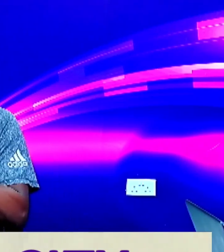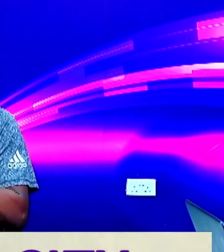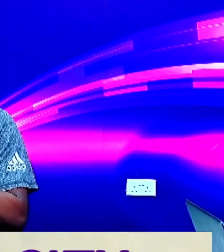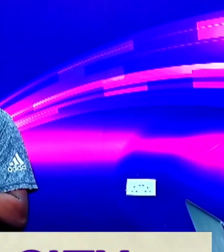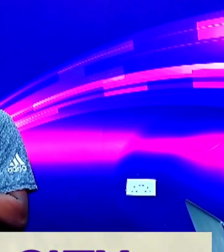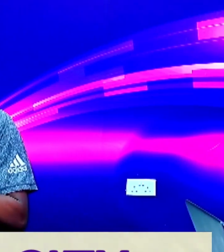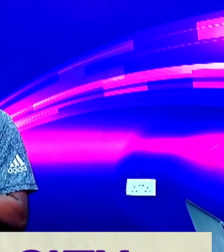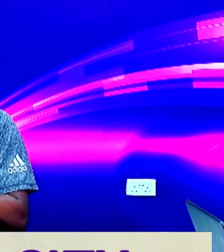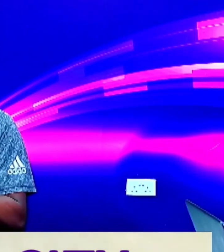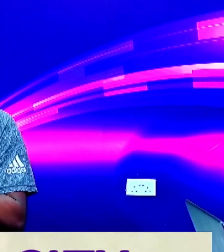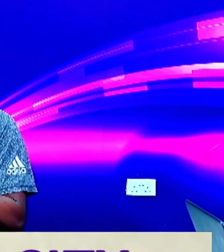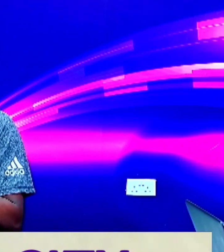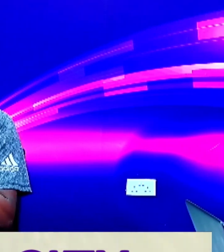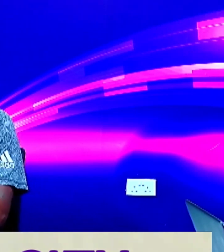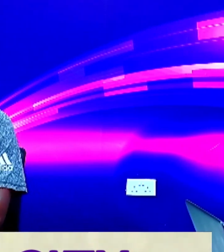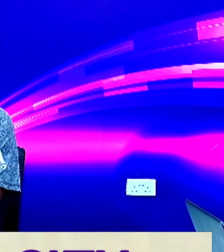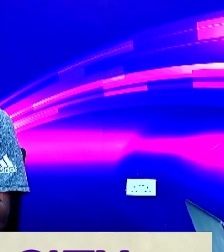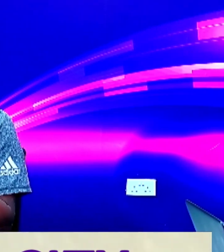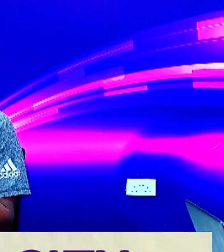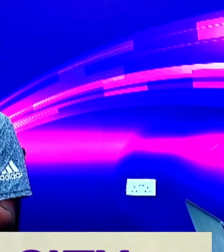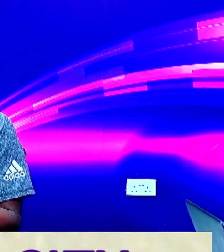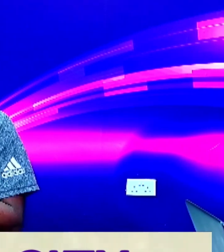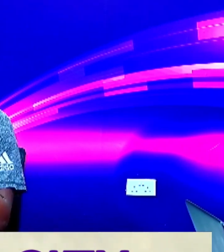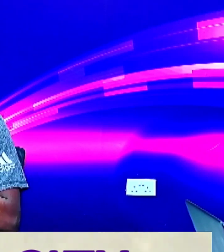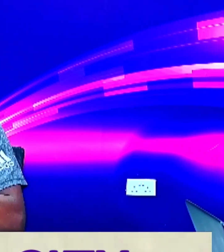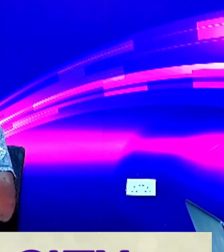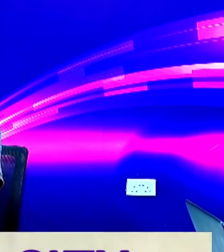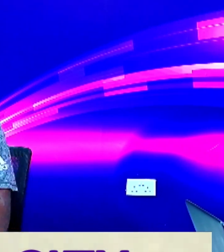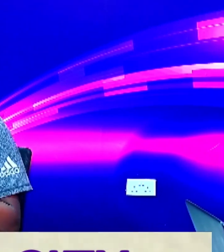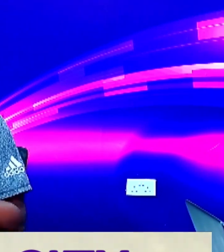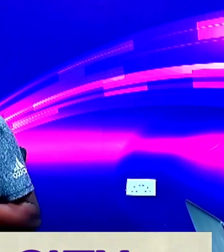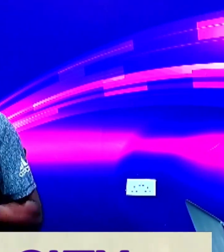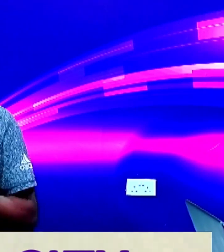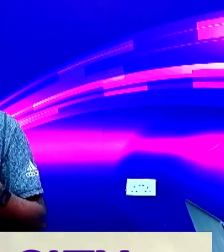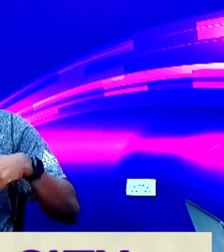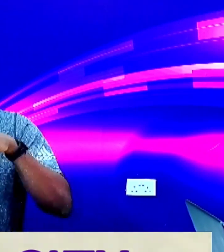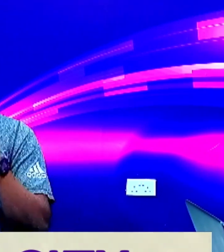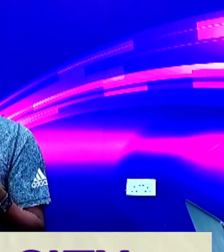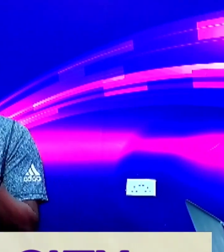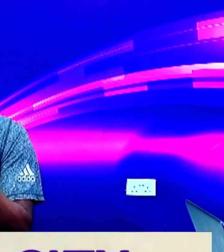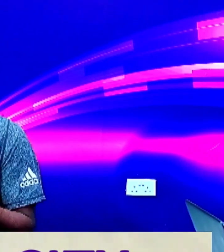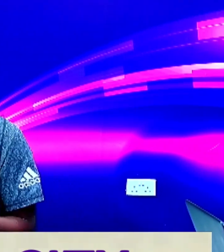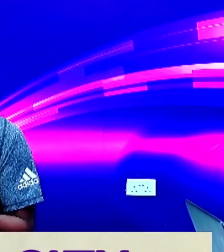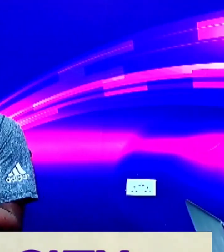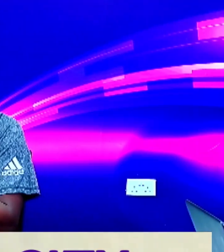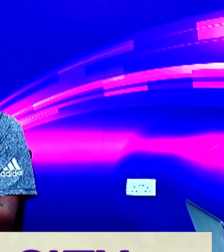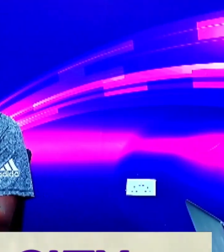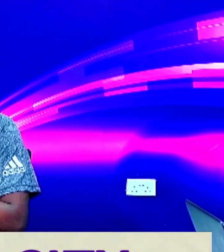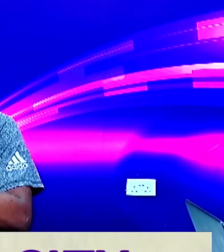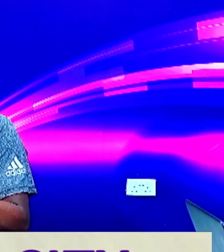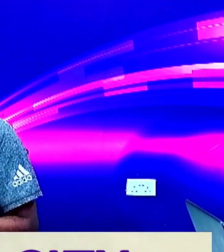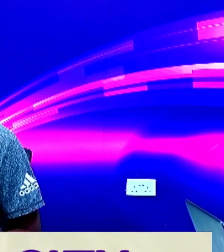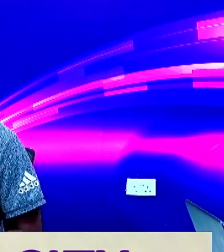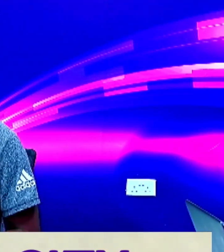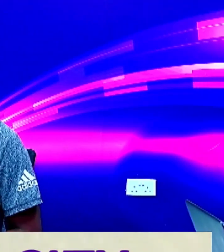are hosting we are hosting this in Kenya. So let us come with a very optimism. Let